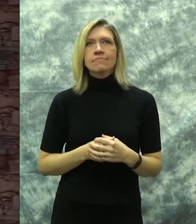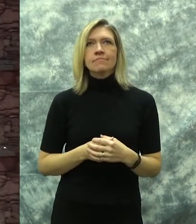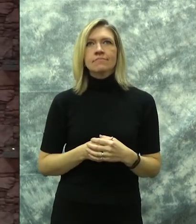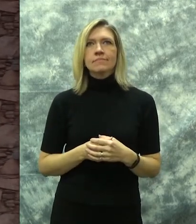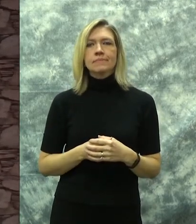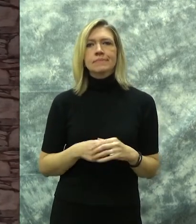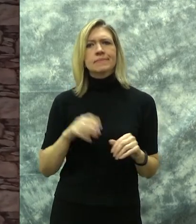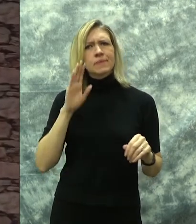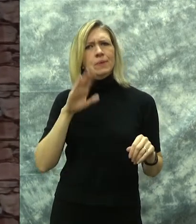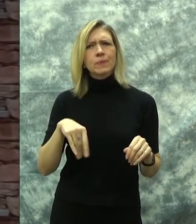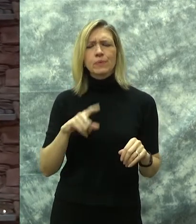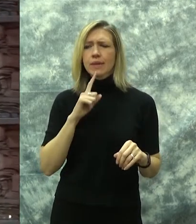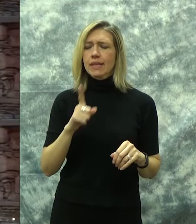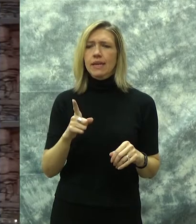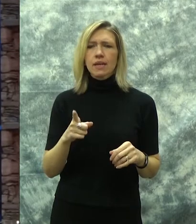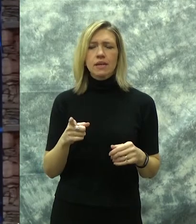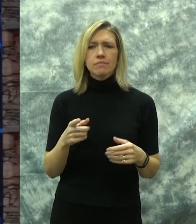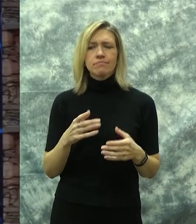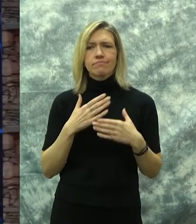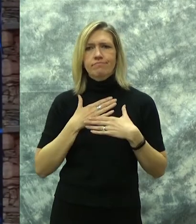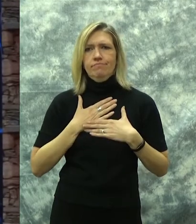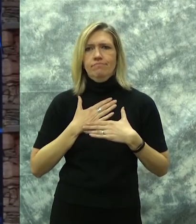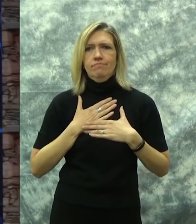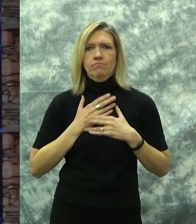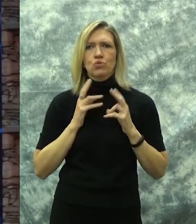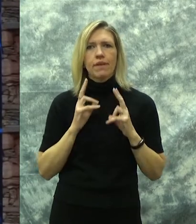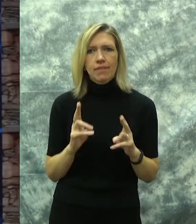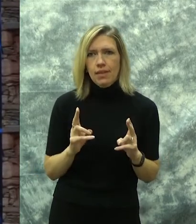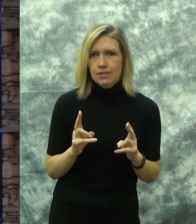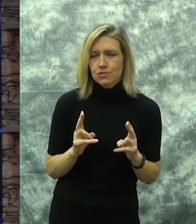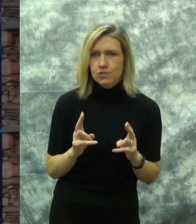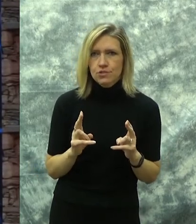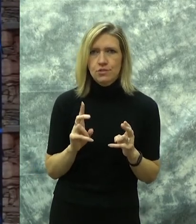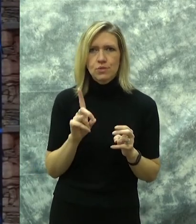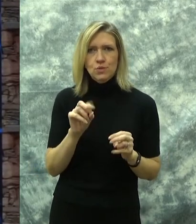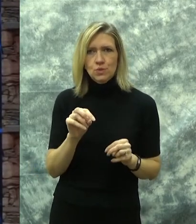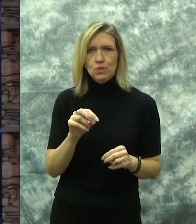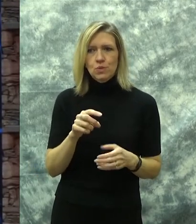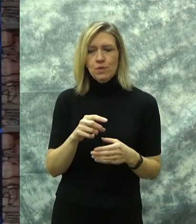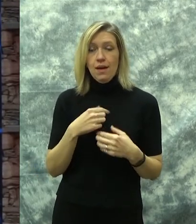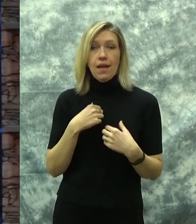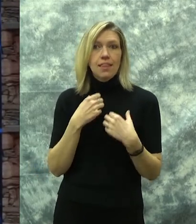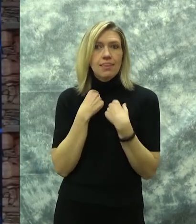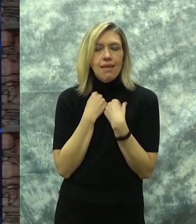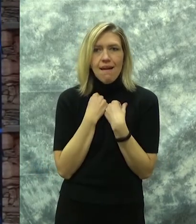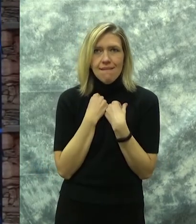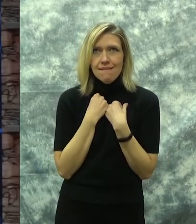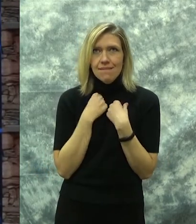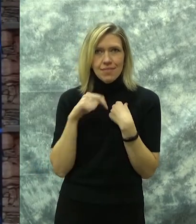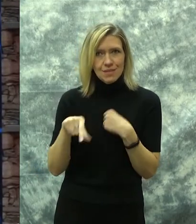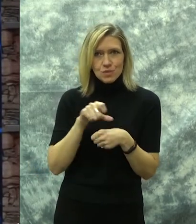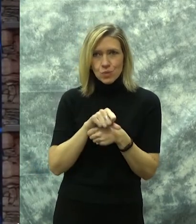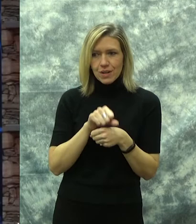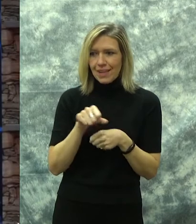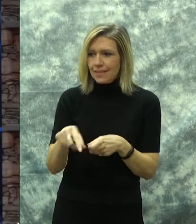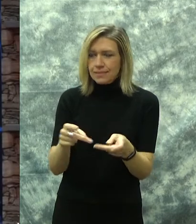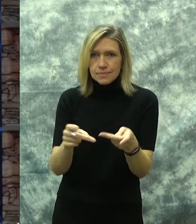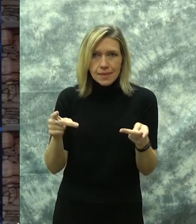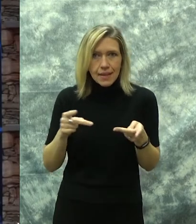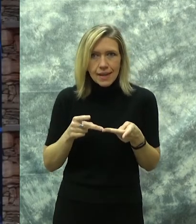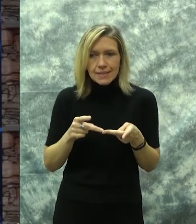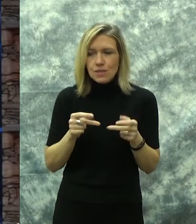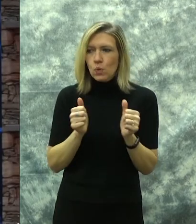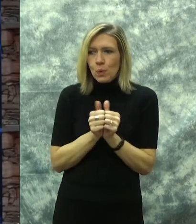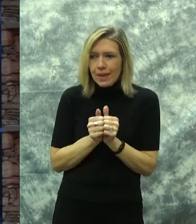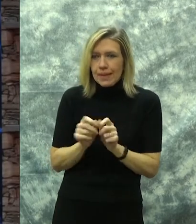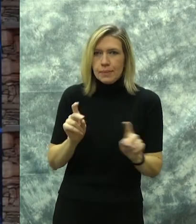it's a privilege to get to do what I love to do in a place that I love deeply, with people and for